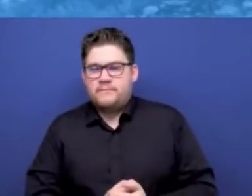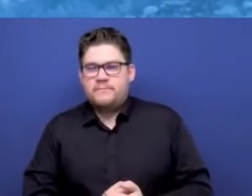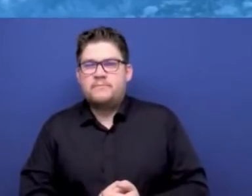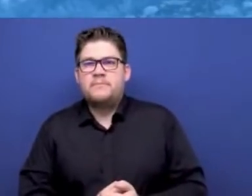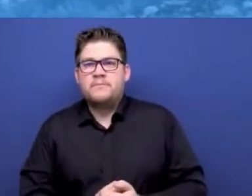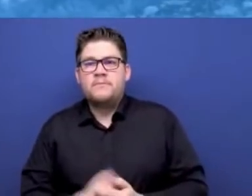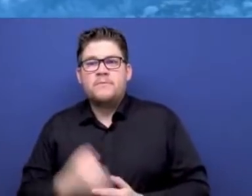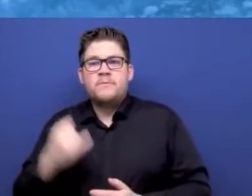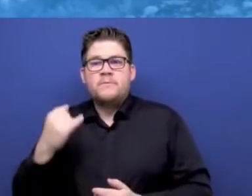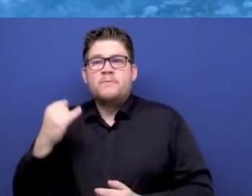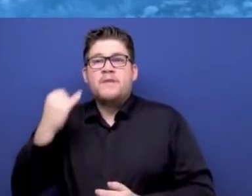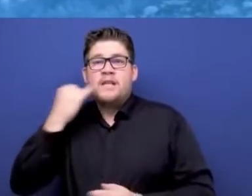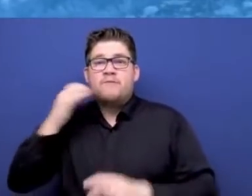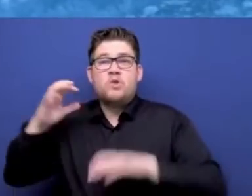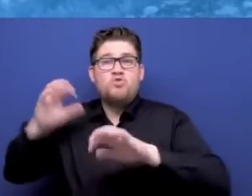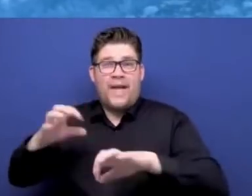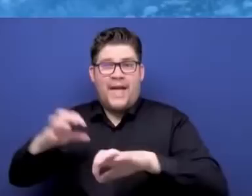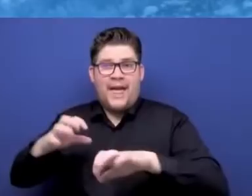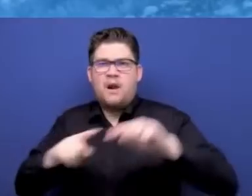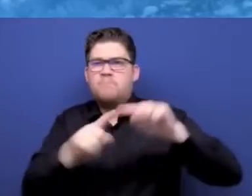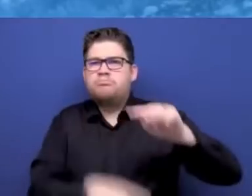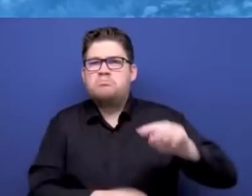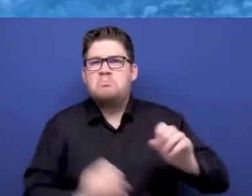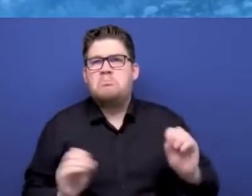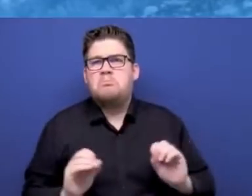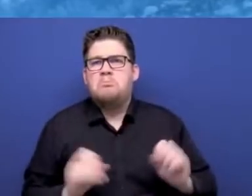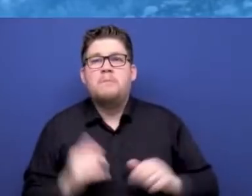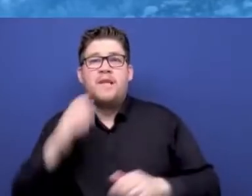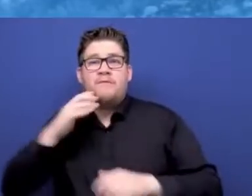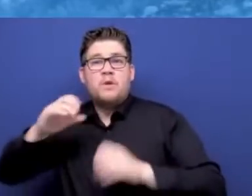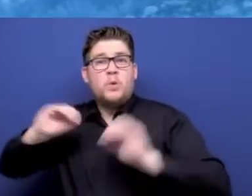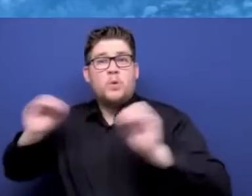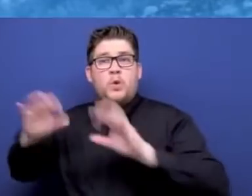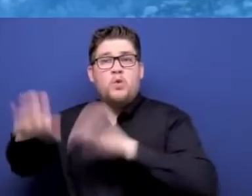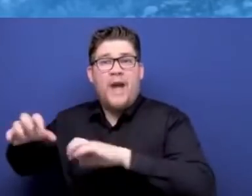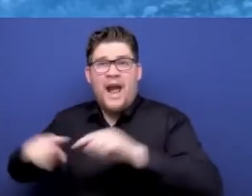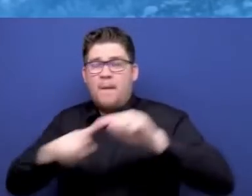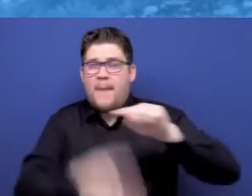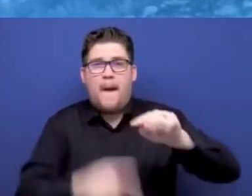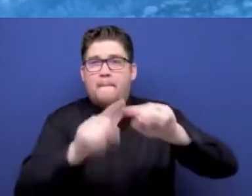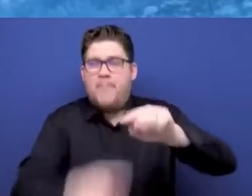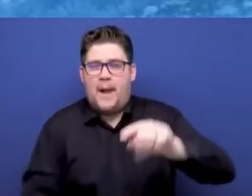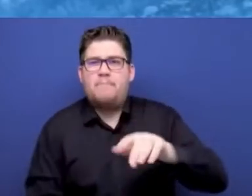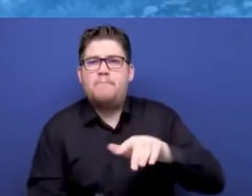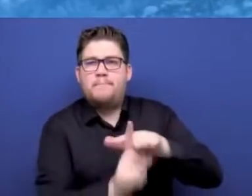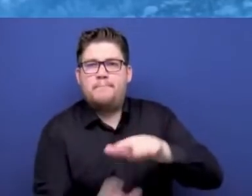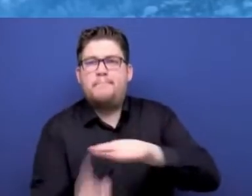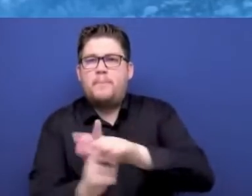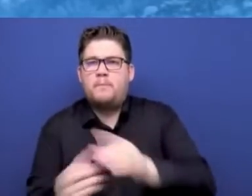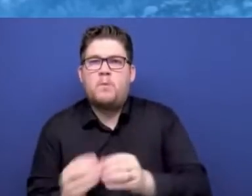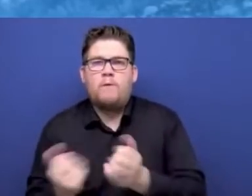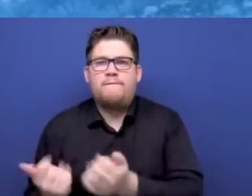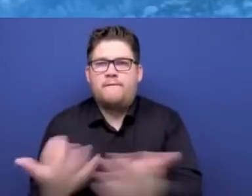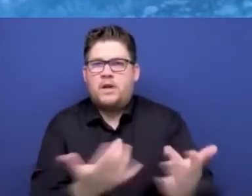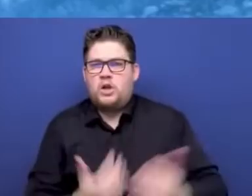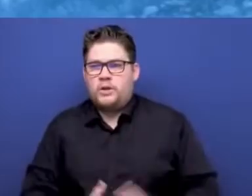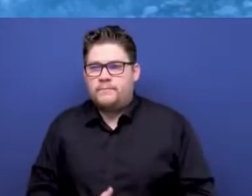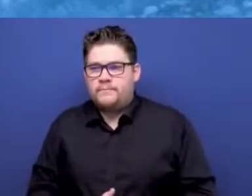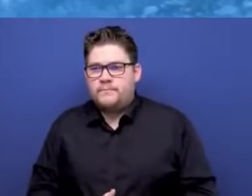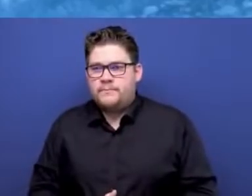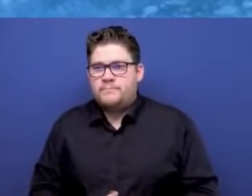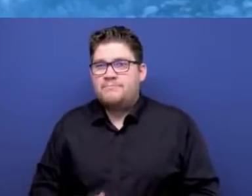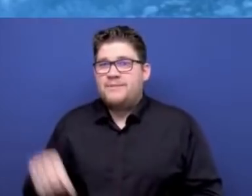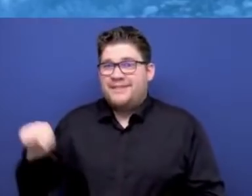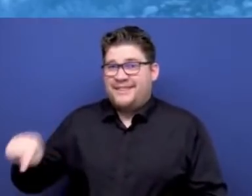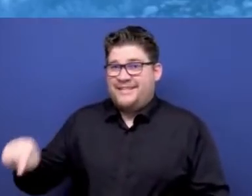of a mixed bag. As I said earlier, temperatures are supposed to increase, up to almost 40 degrees in the South Okanagan